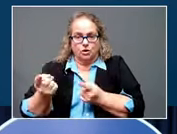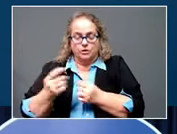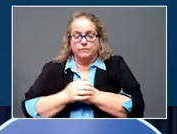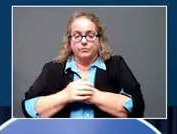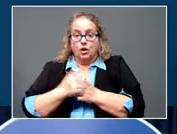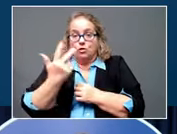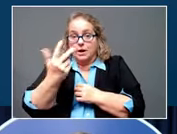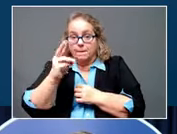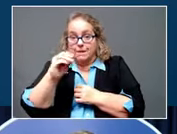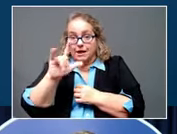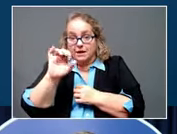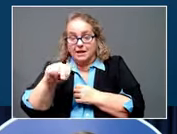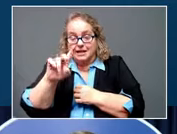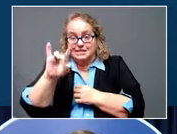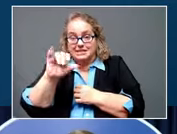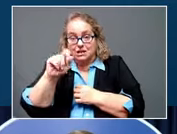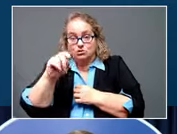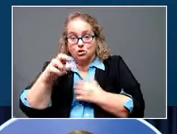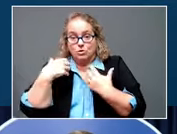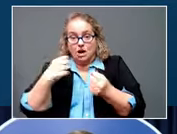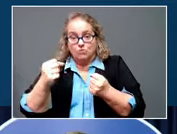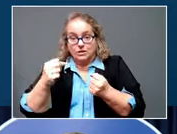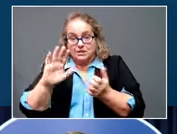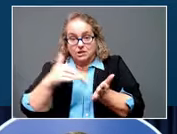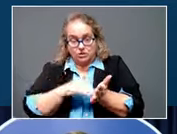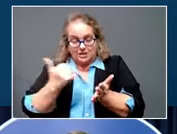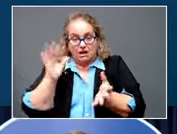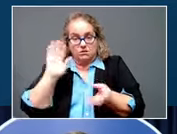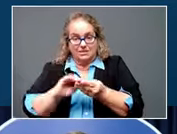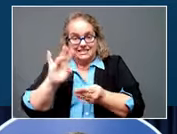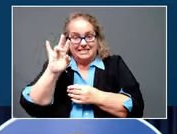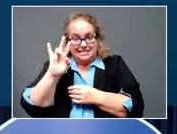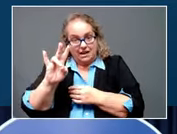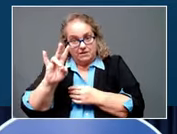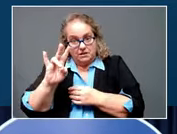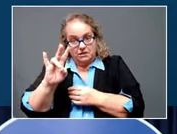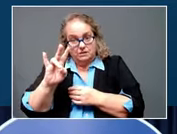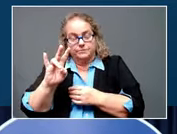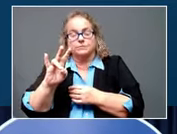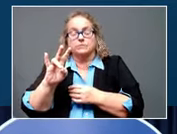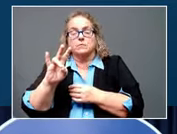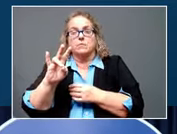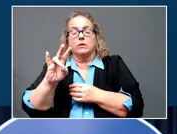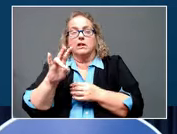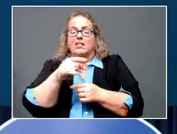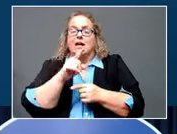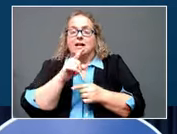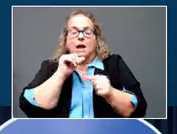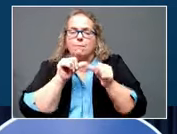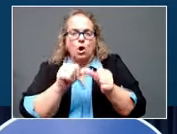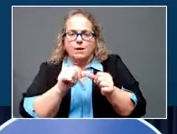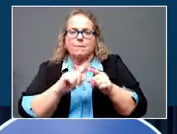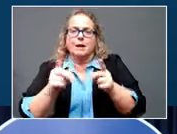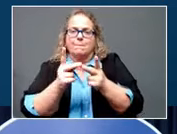to bring the total number to seven. These are permanent. These are places within these communities that